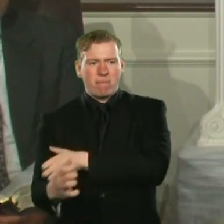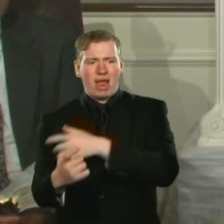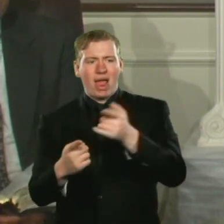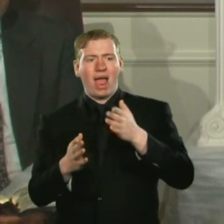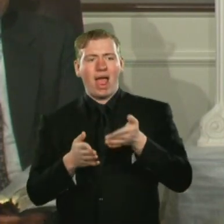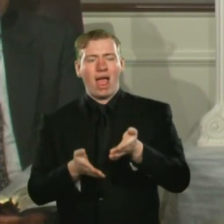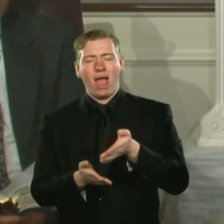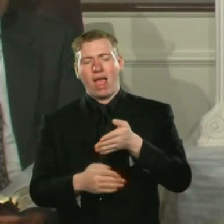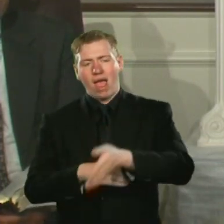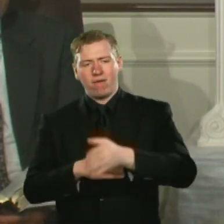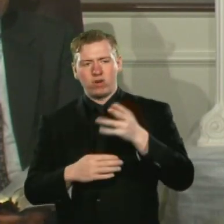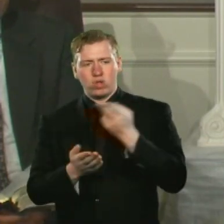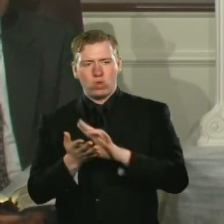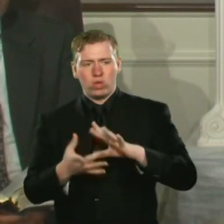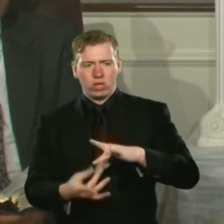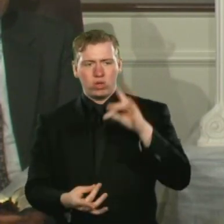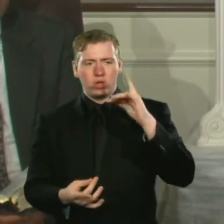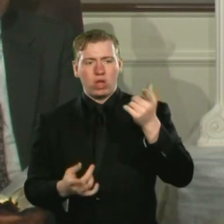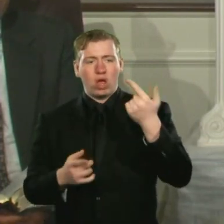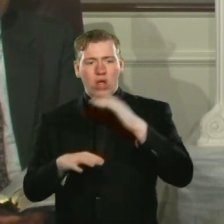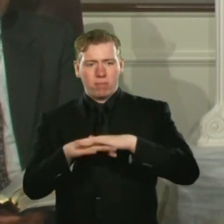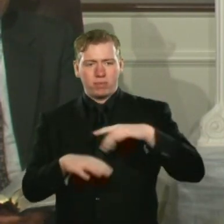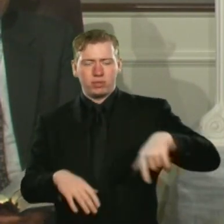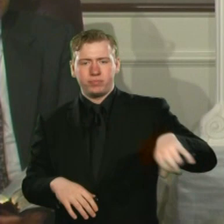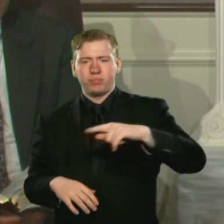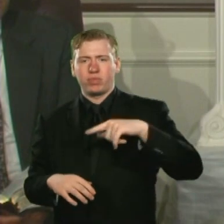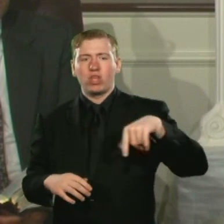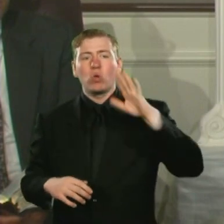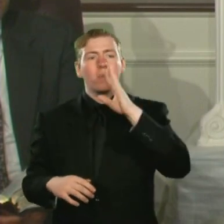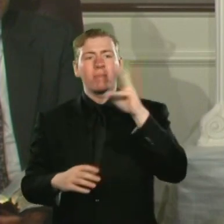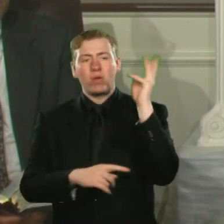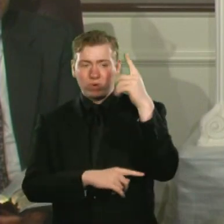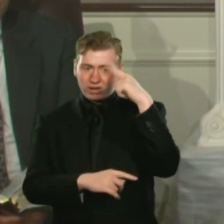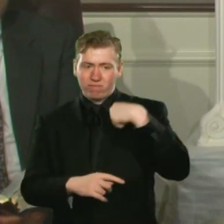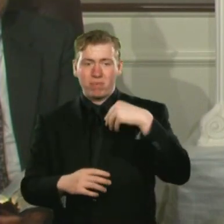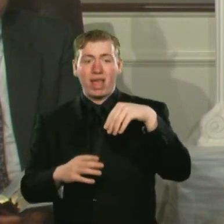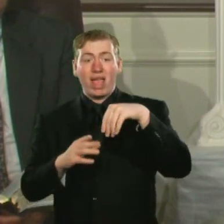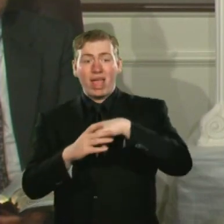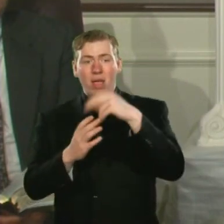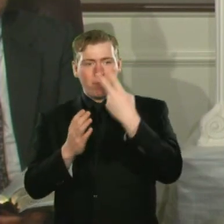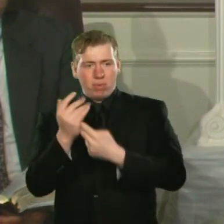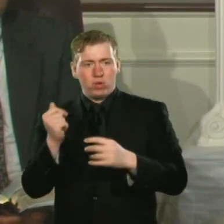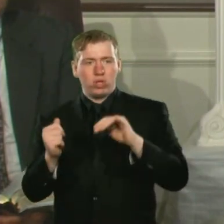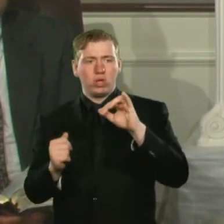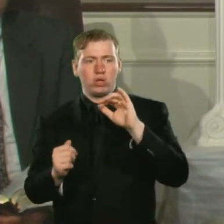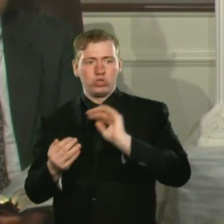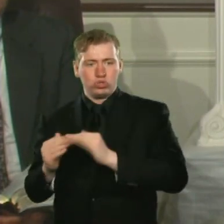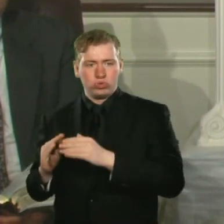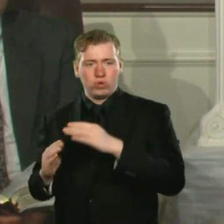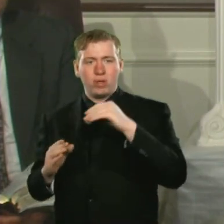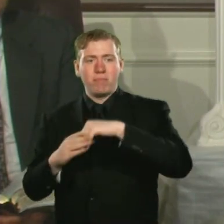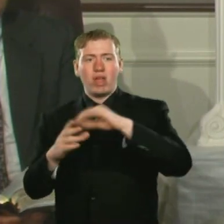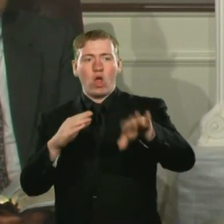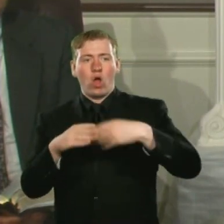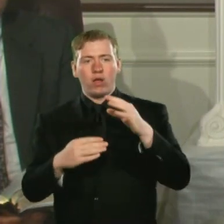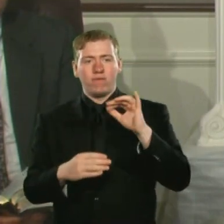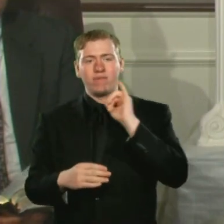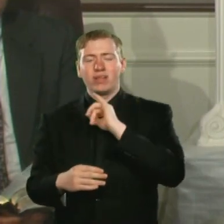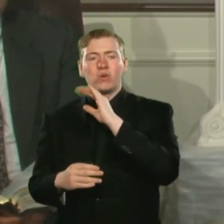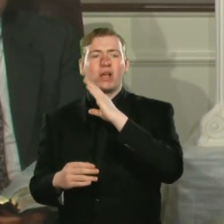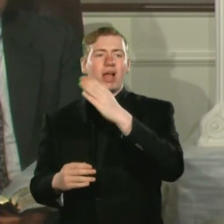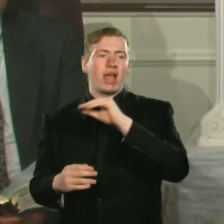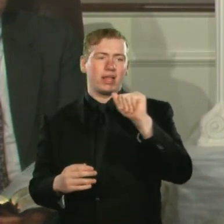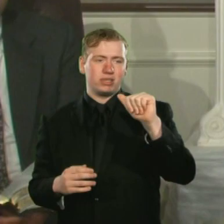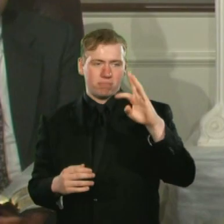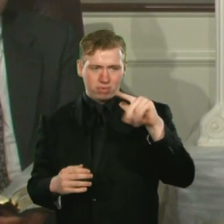upon you. And you'll be witnesses unto me, both in Jerusalem, in all Judea, and in Samaria, and the uttermost parts of the earth."